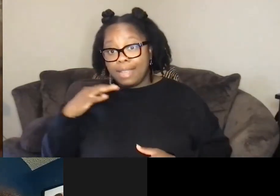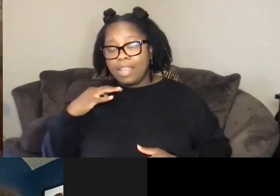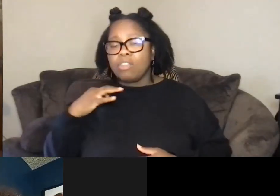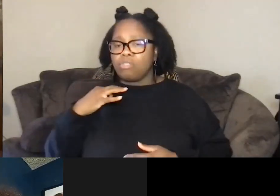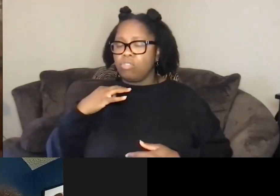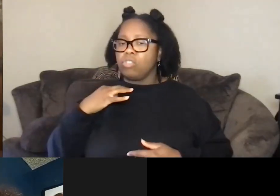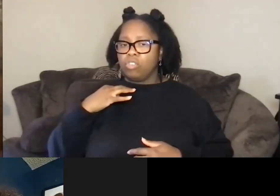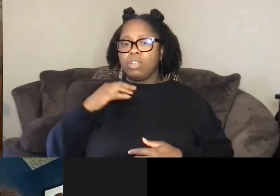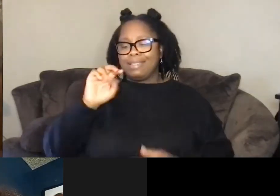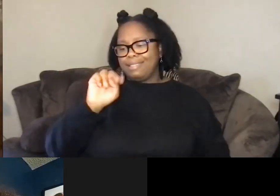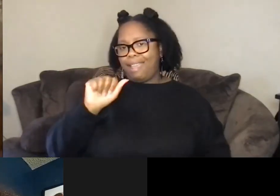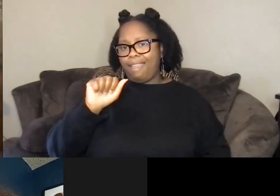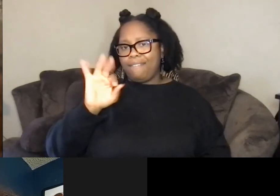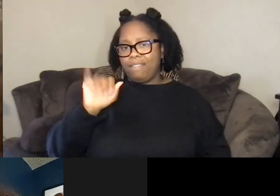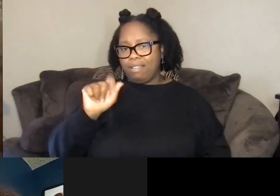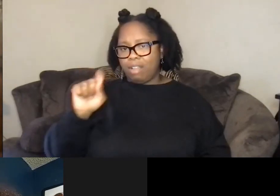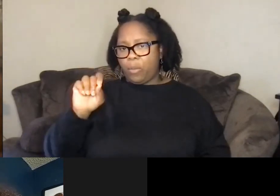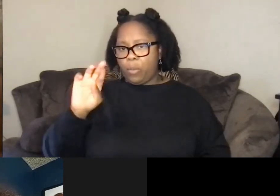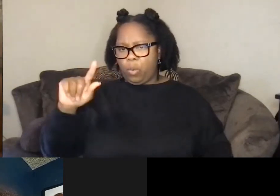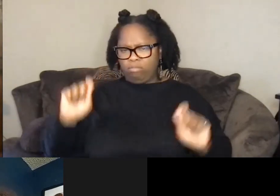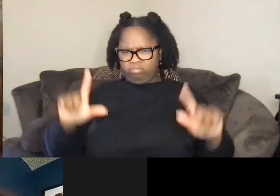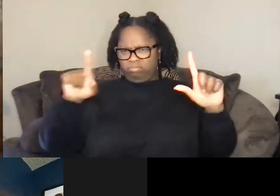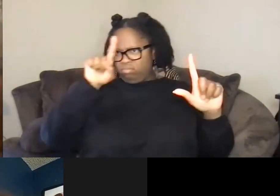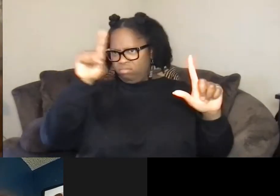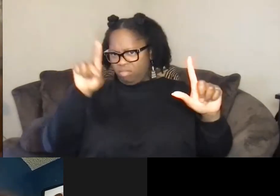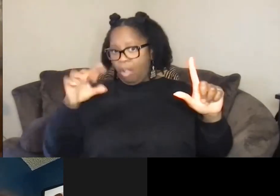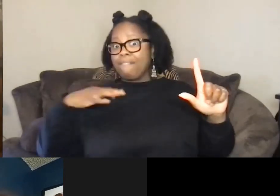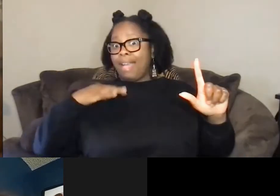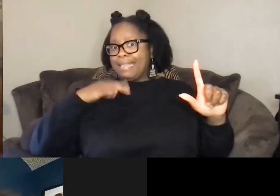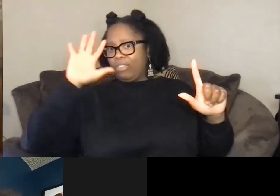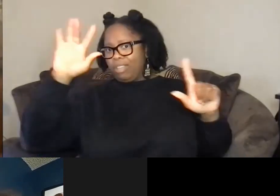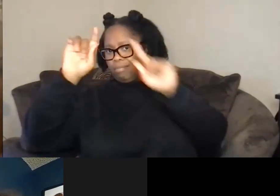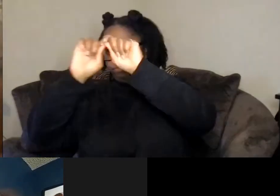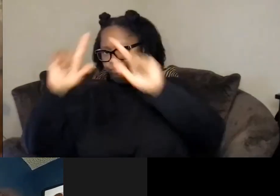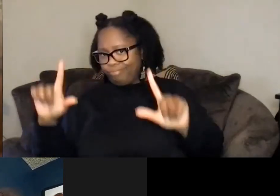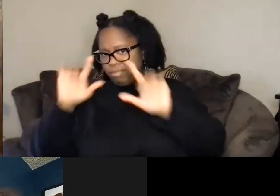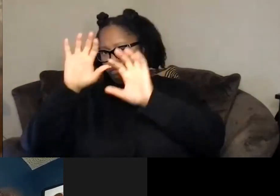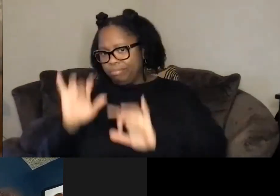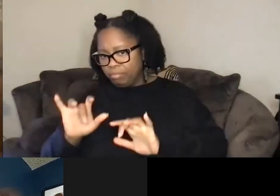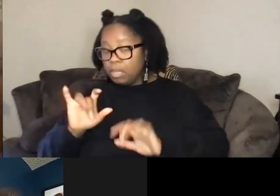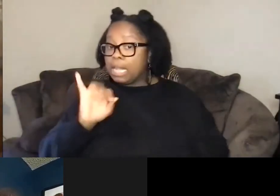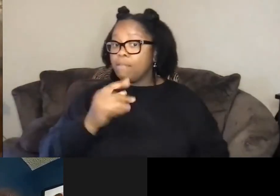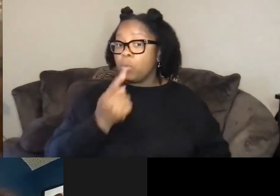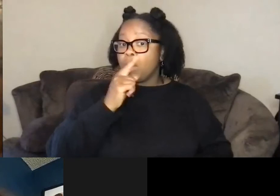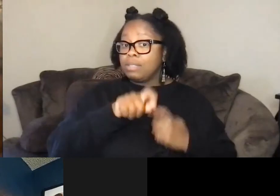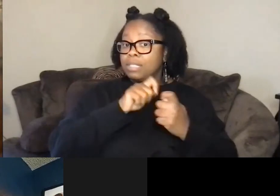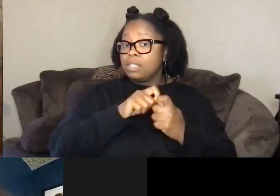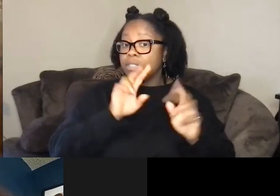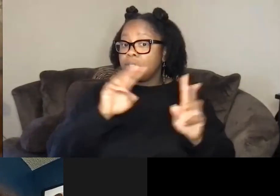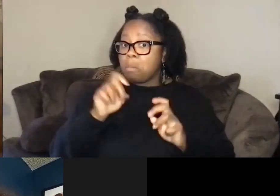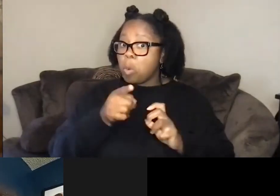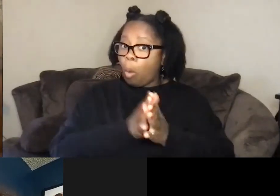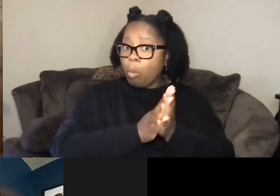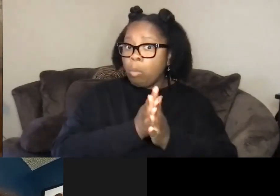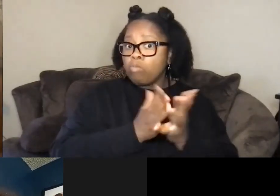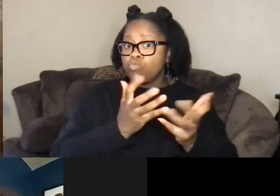contact form at naafa.org to let us know that you'd like to volunteer. And if there's one of these specific subjects from today that you'd like to volunteer to work with